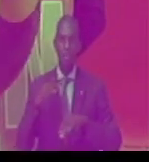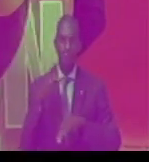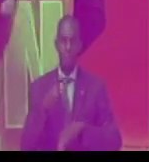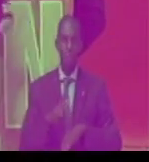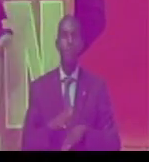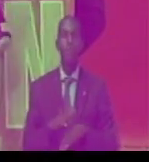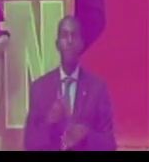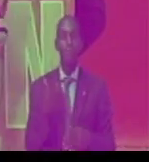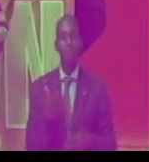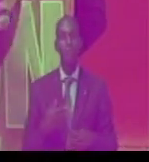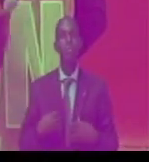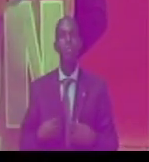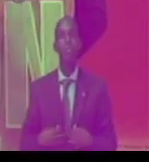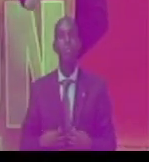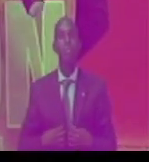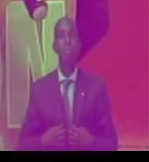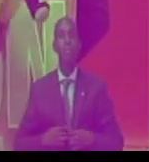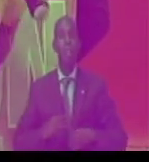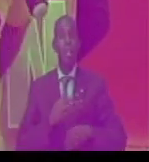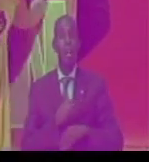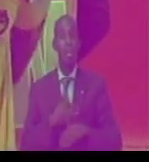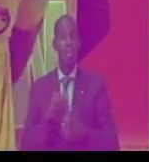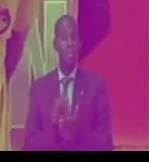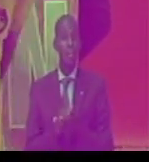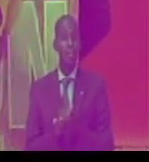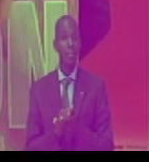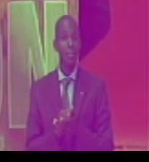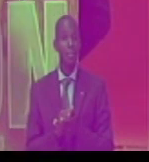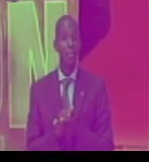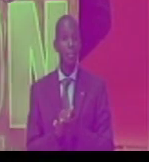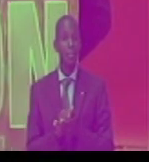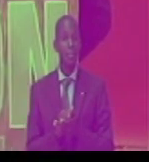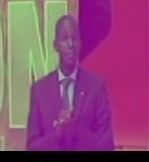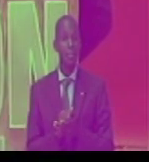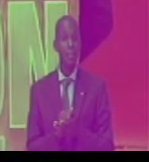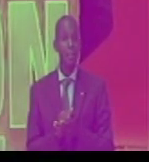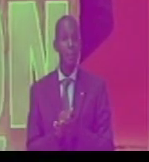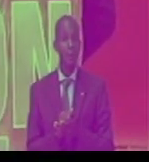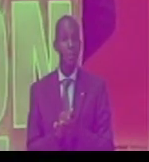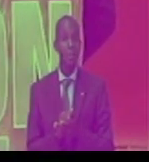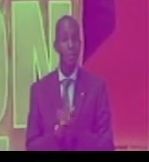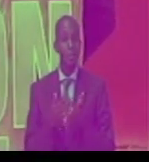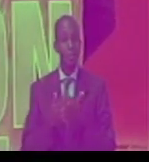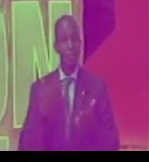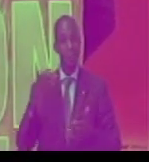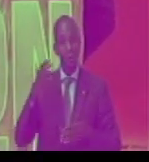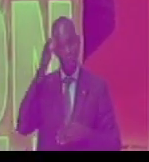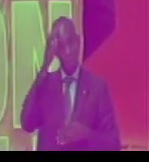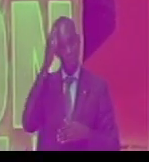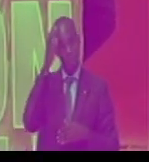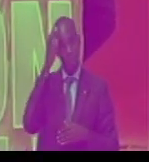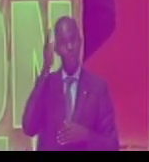us. So I knelt down and I held my waist. At that very spot,